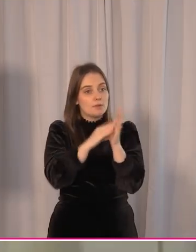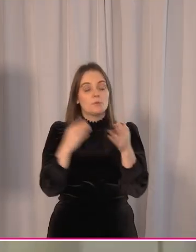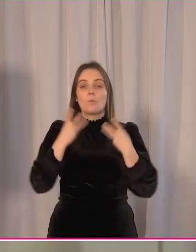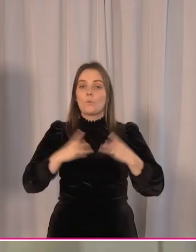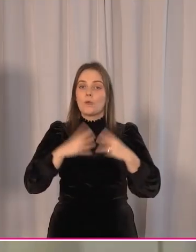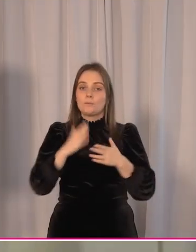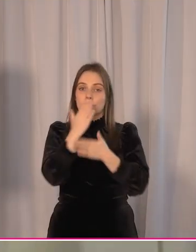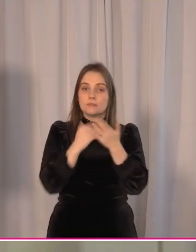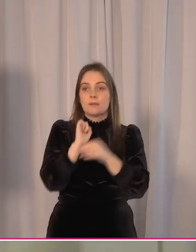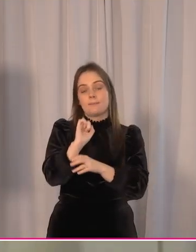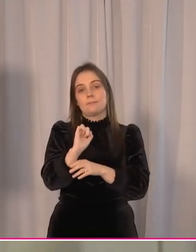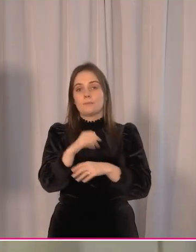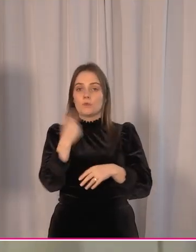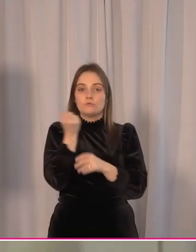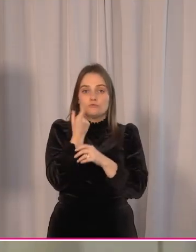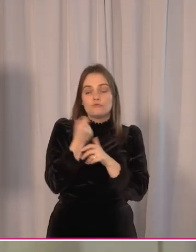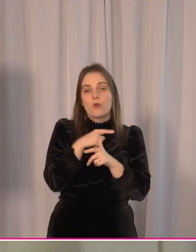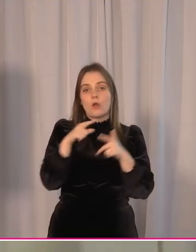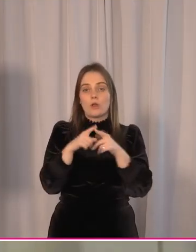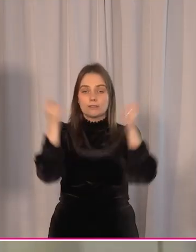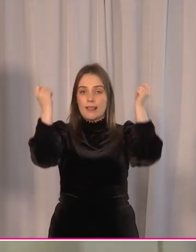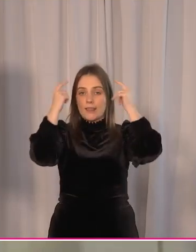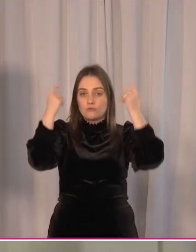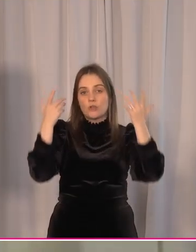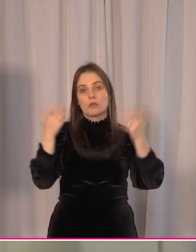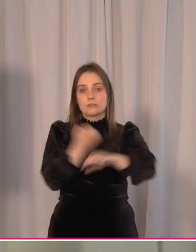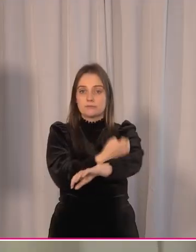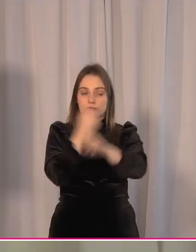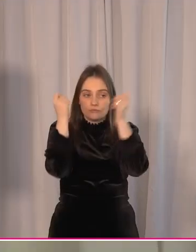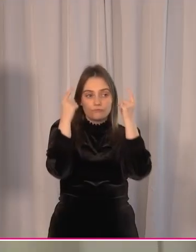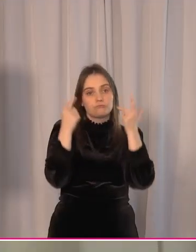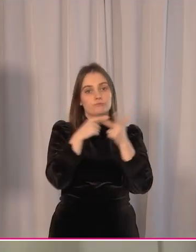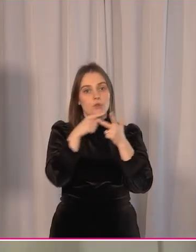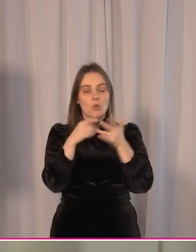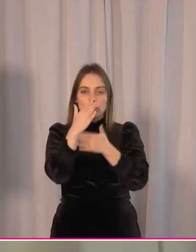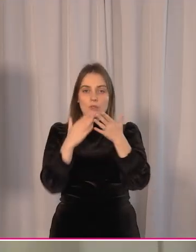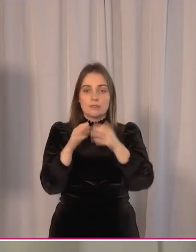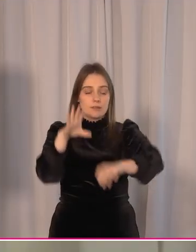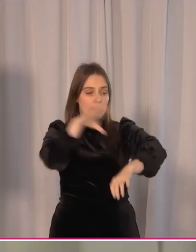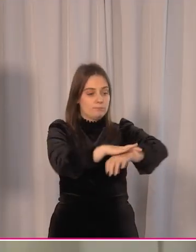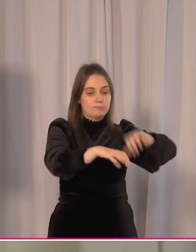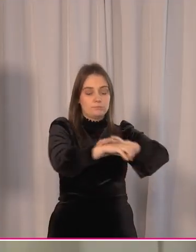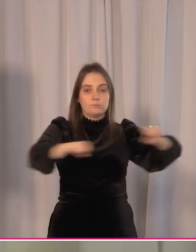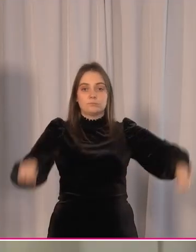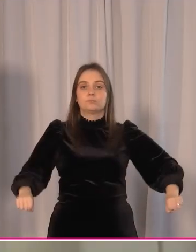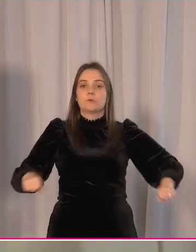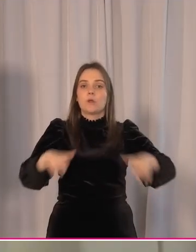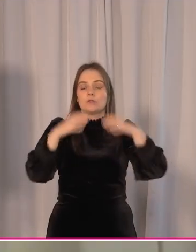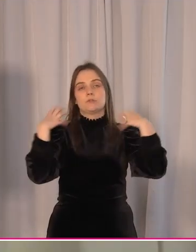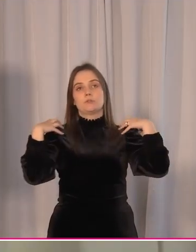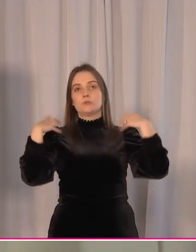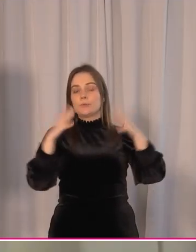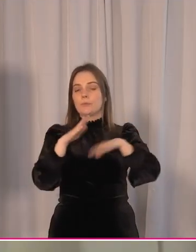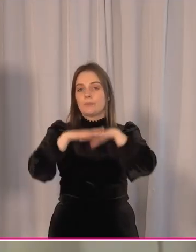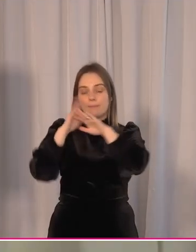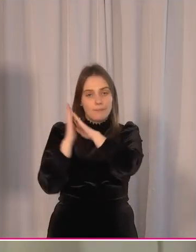been forcibly detained, drugged, electroshocked, some of them pinned to the bed or the floor if they reject